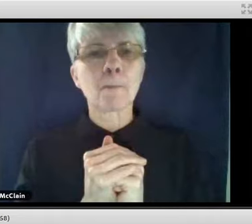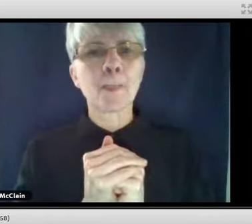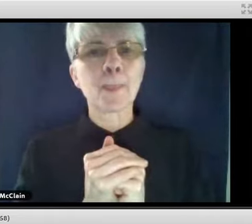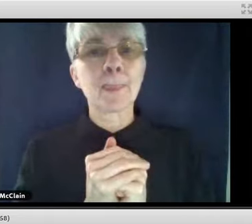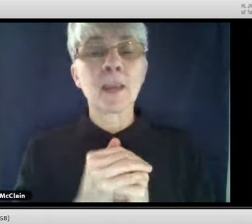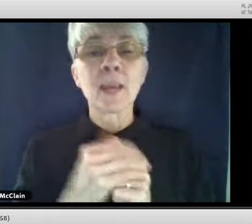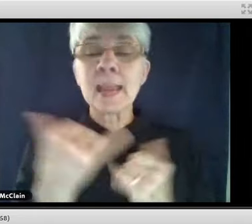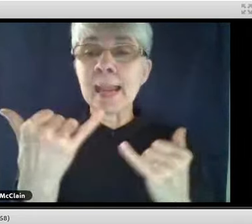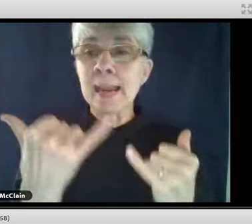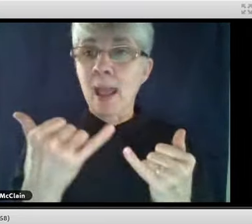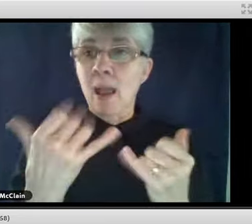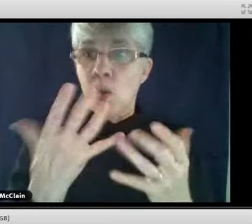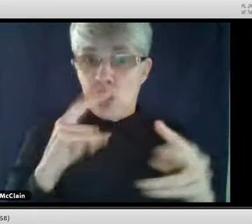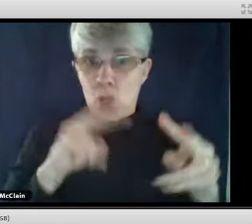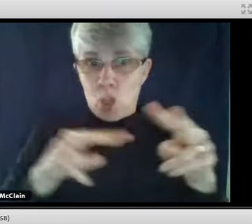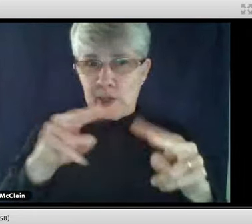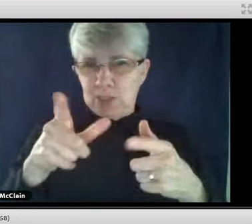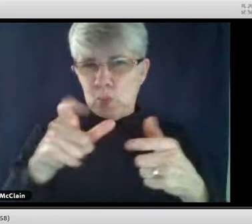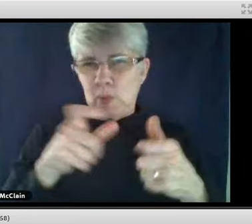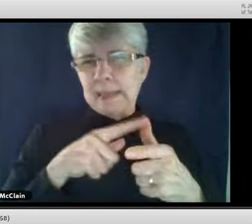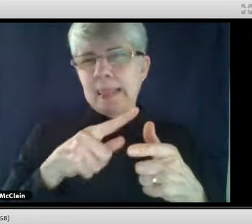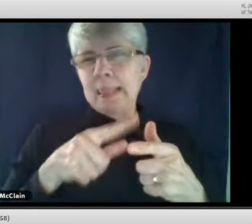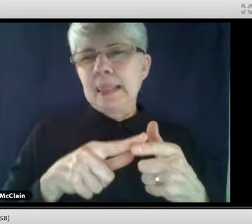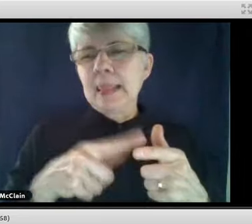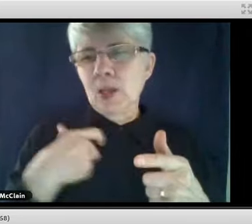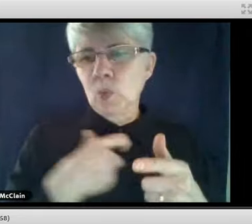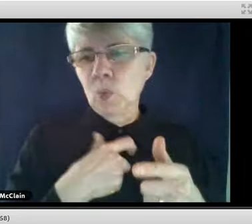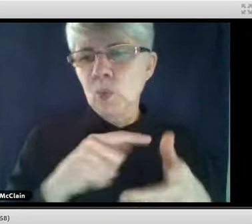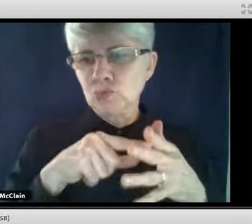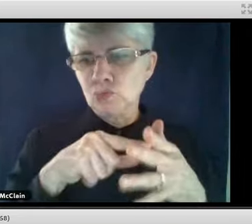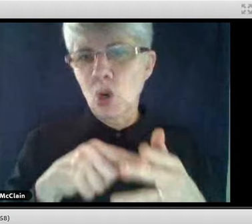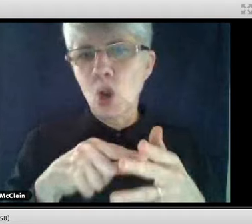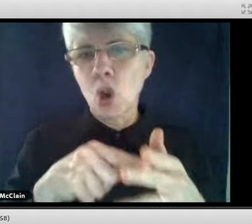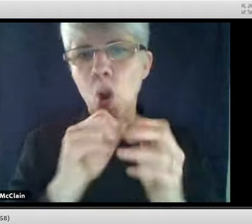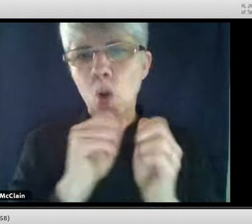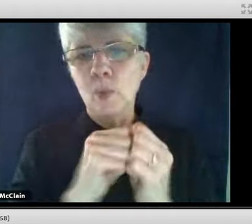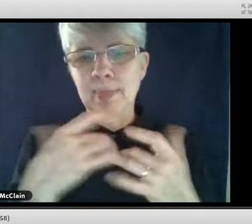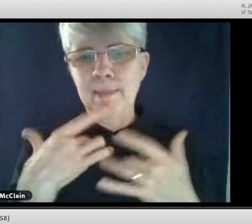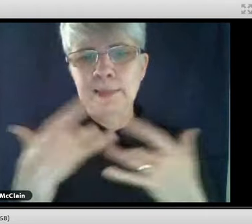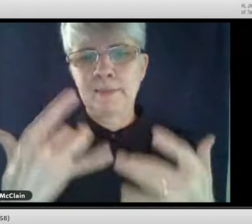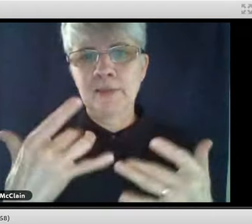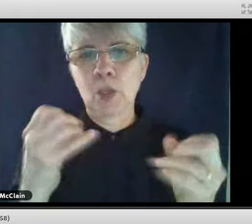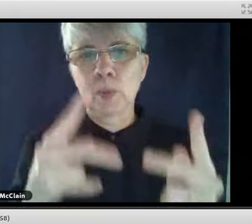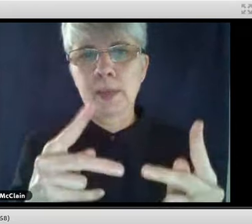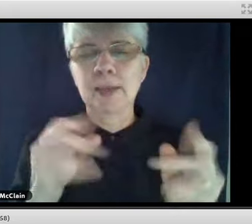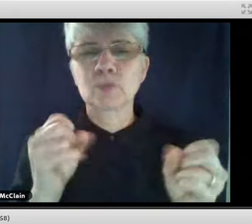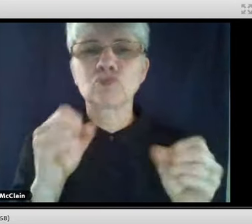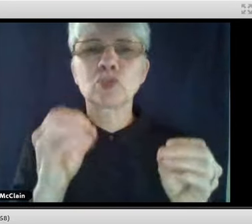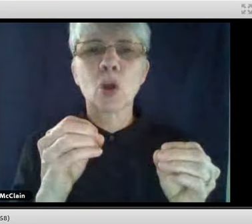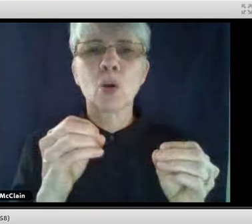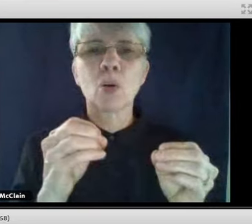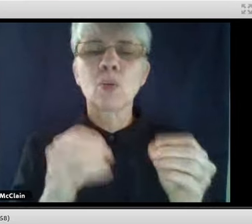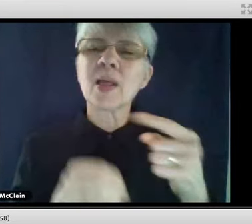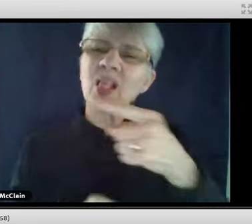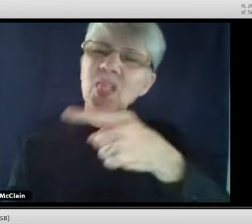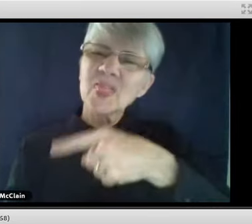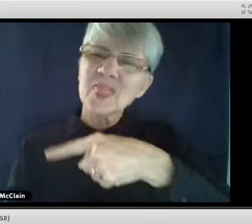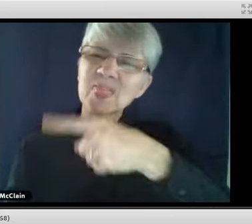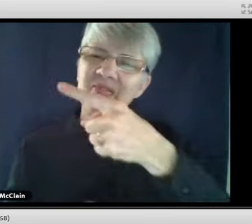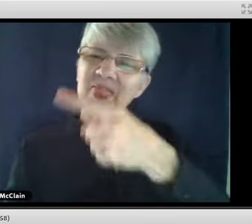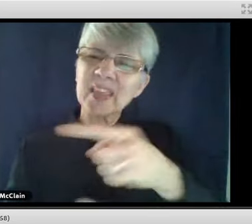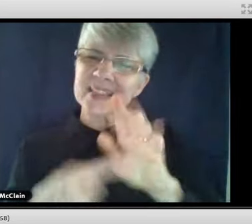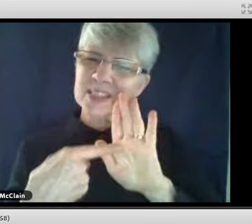Okay, so I want to look at this really quick, and then we're going to go into our activity here. So I find this particular